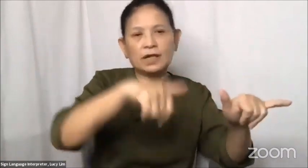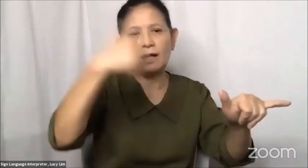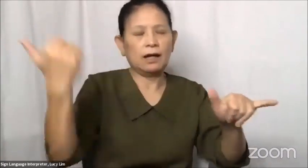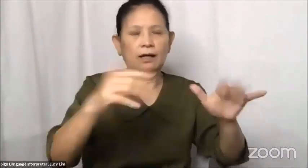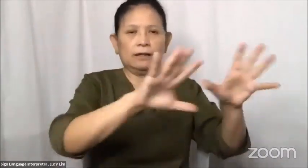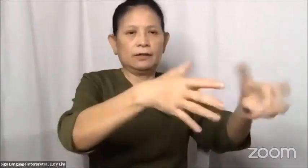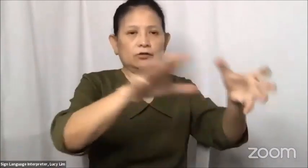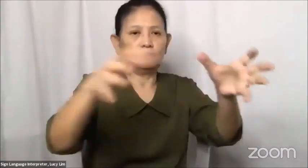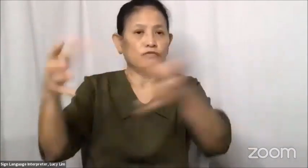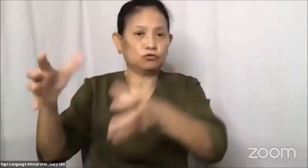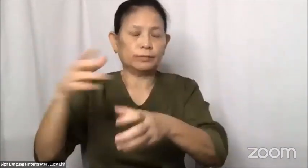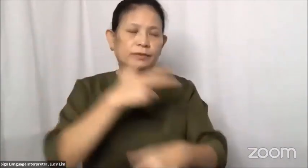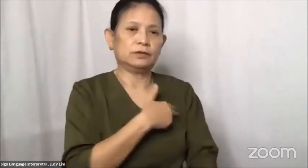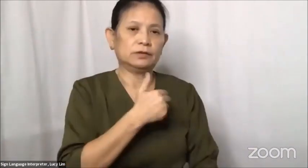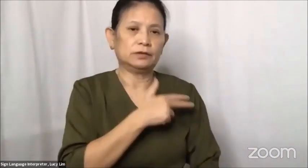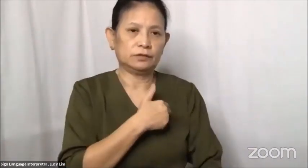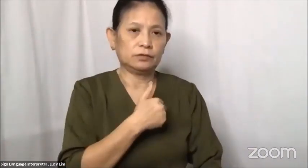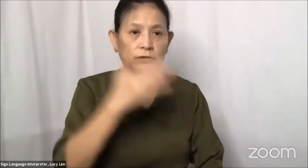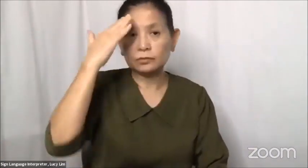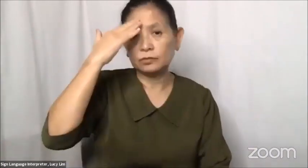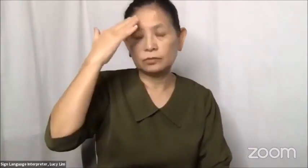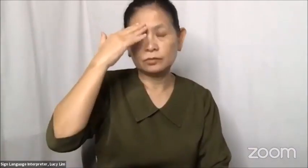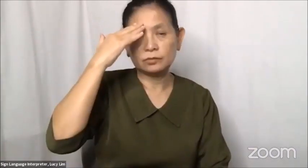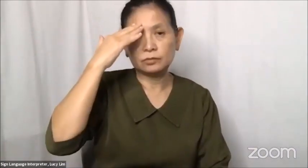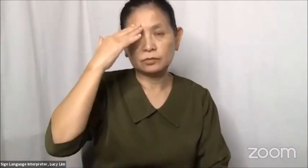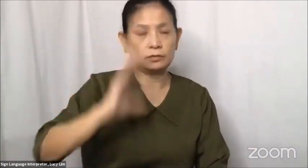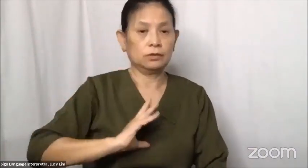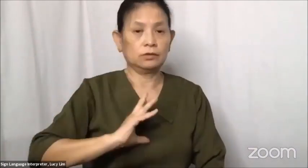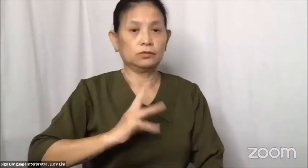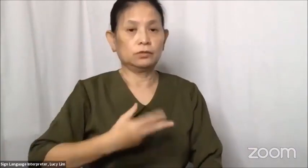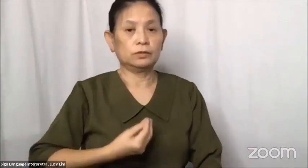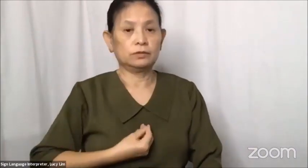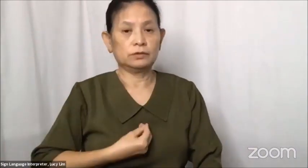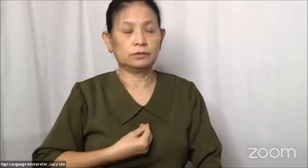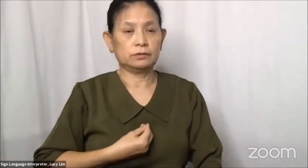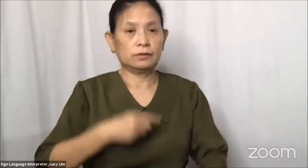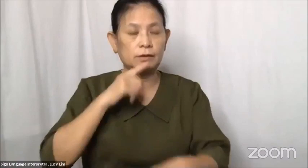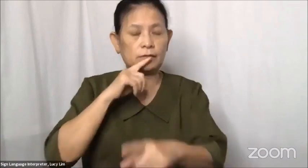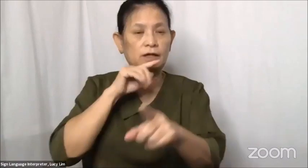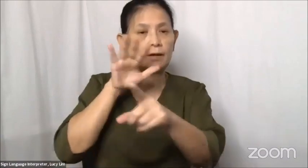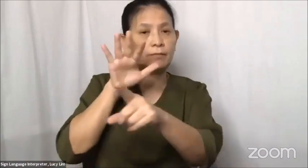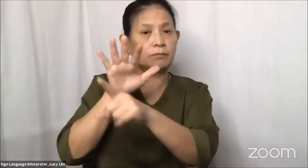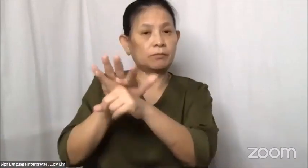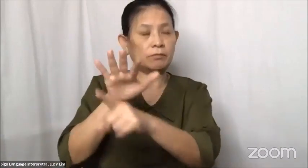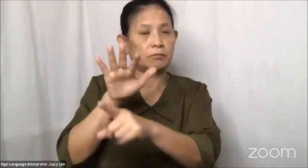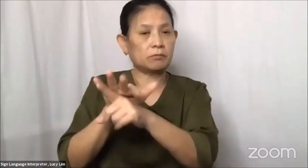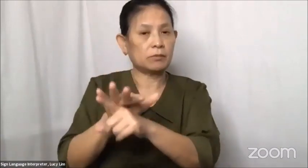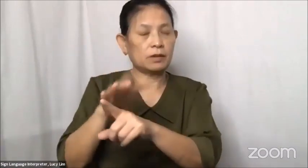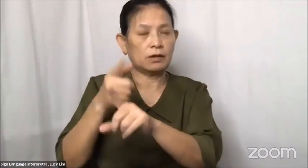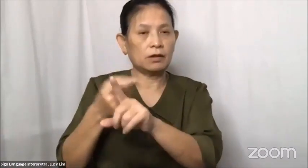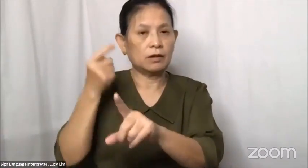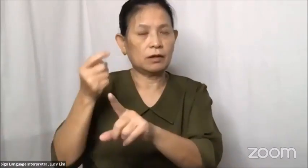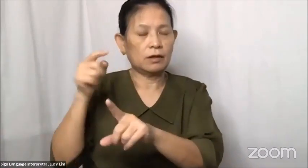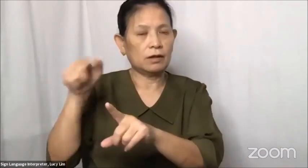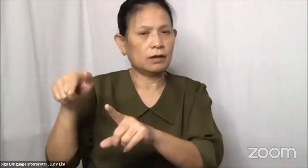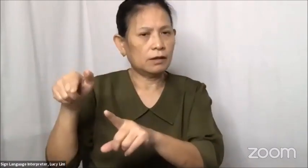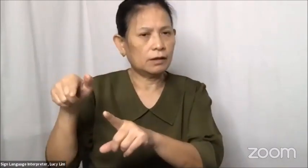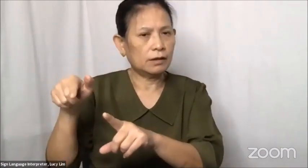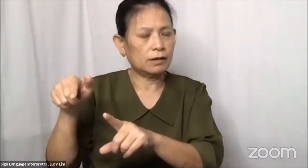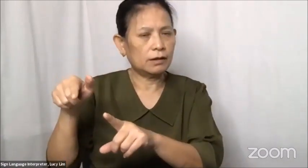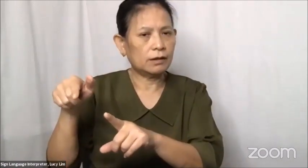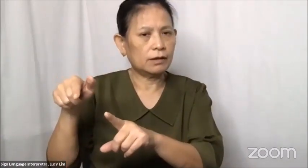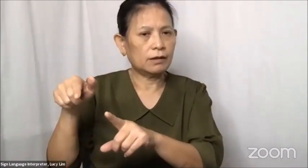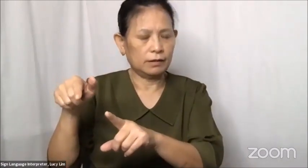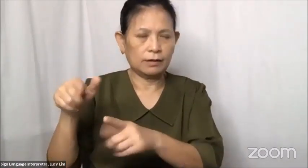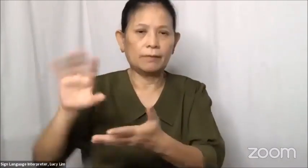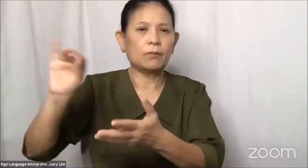Indonesia, because as you know that the transgender population usually they come from the middle low